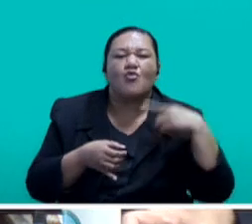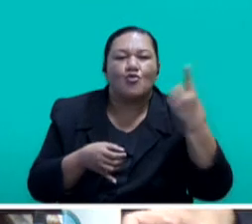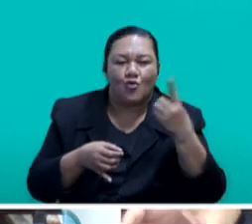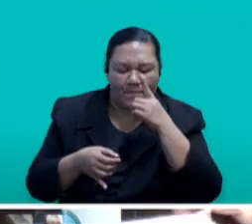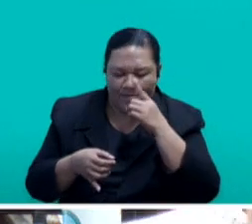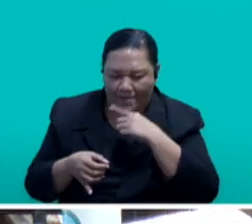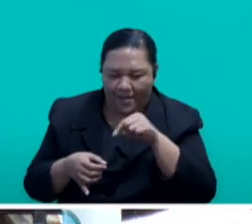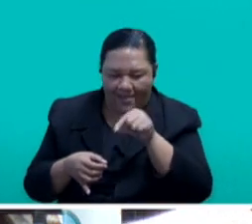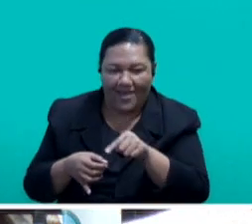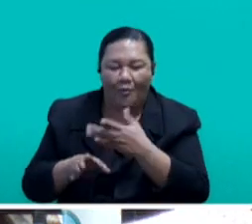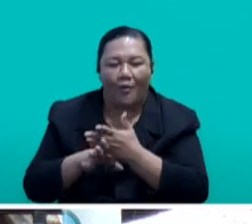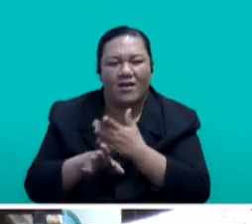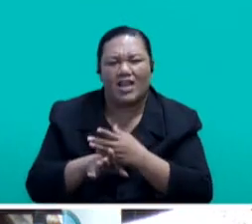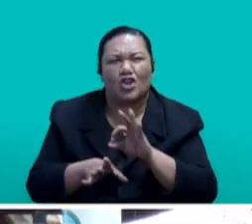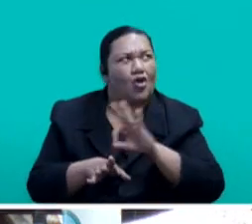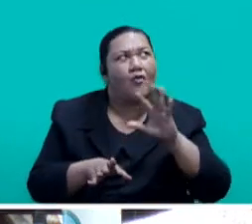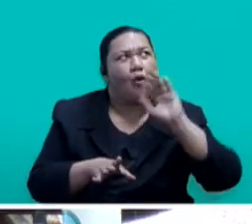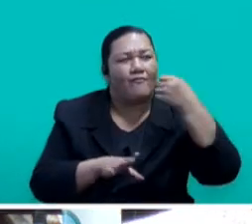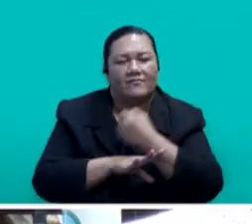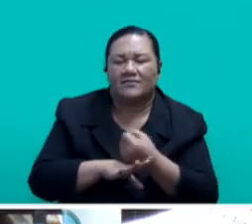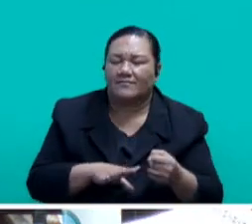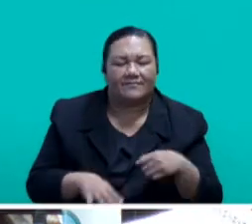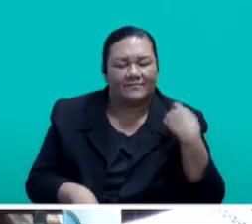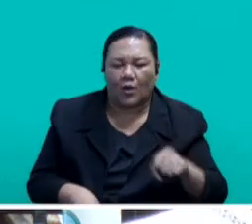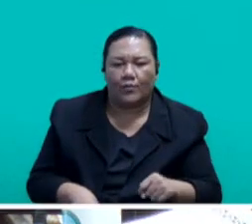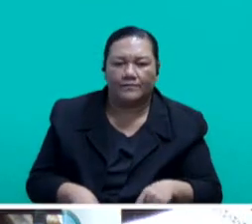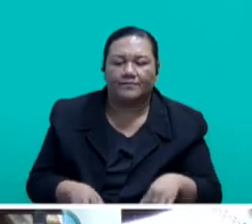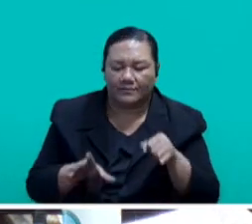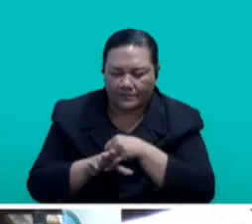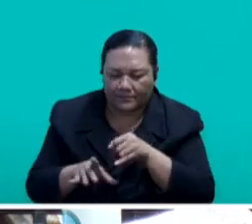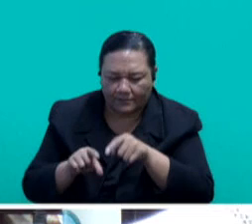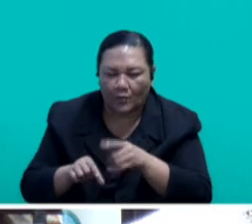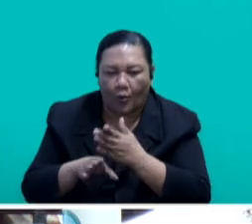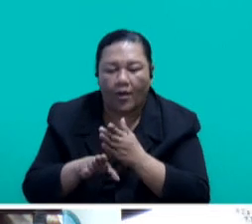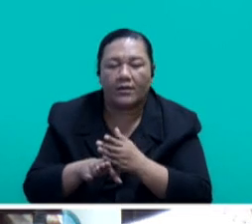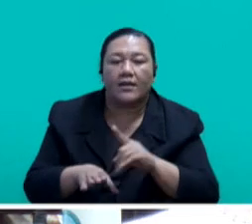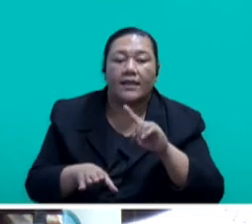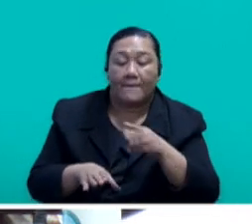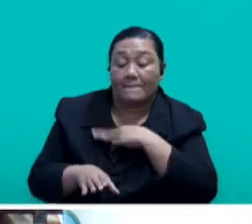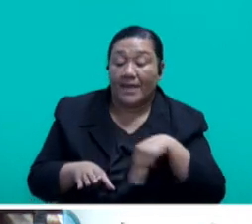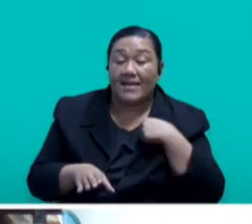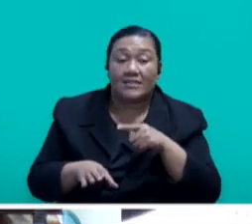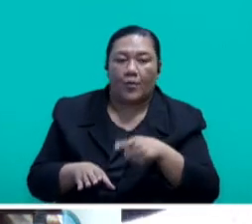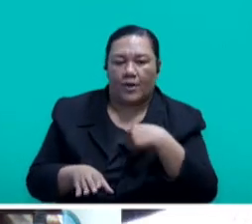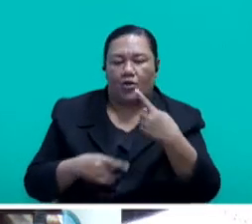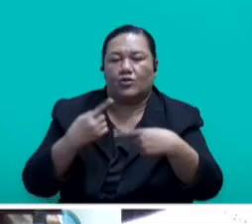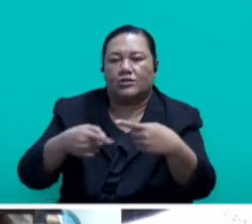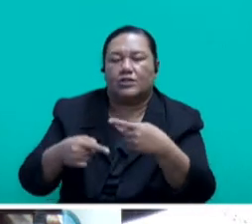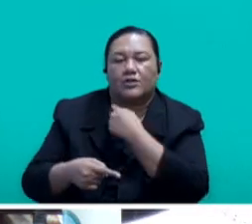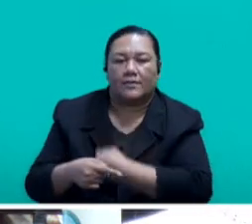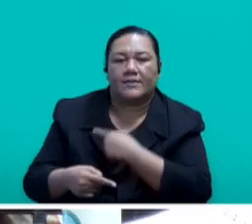in-house developers. Mr. Speaker, therefore, with the budget provision, the Ministry will pursue its commitment towards